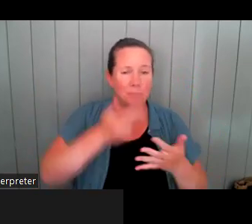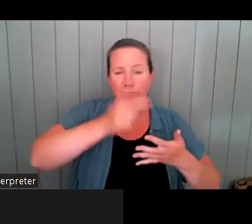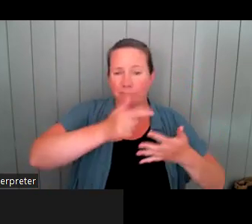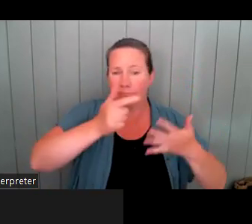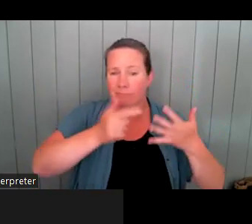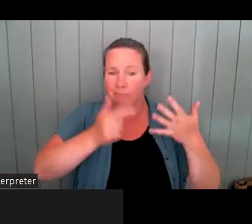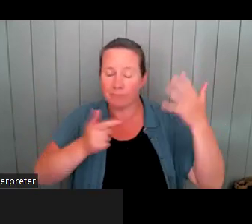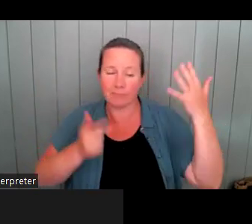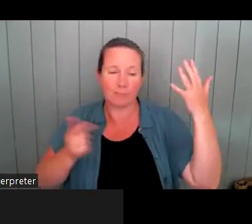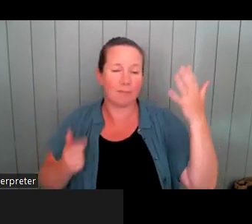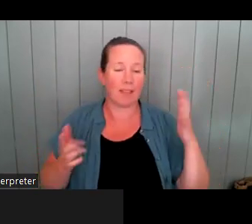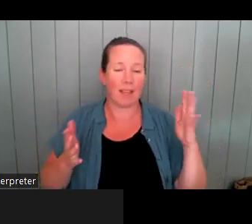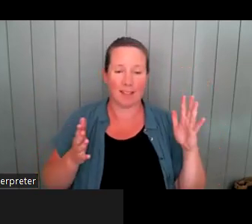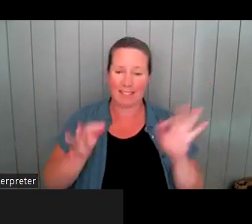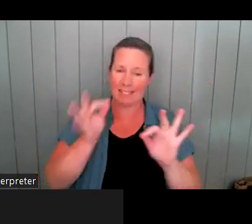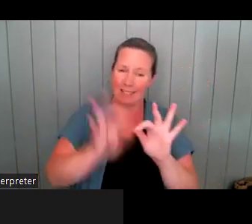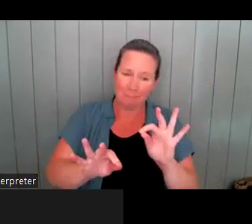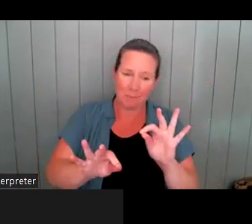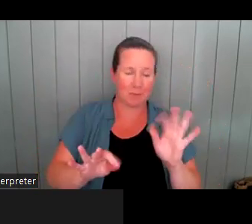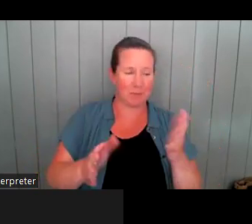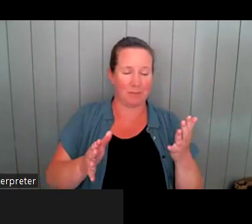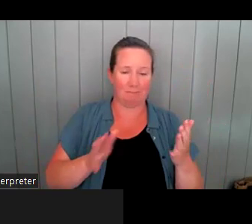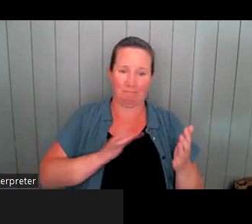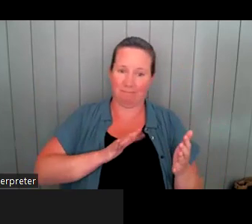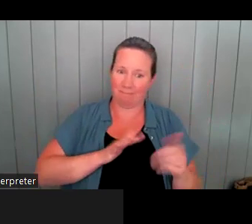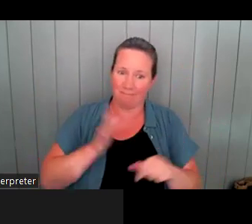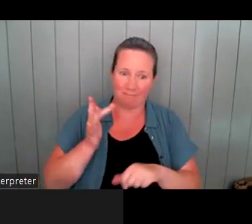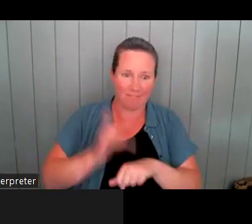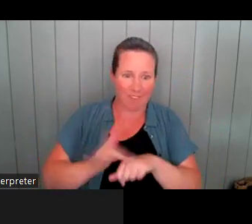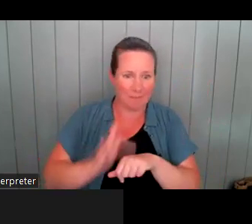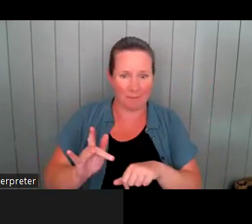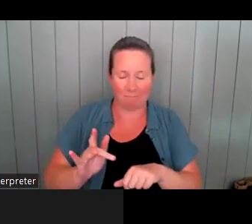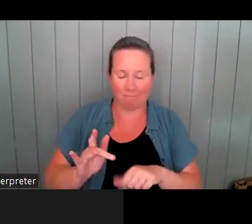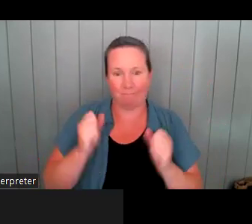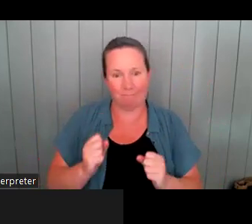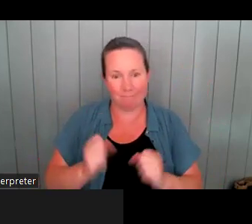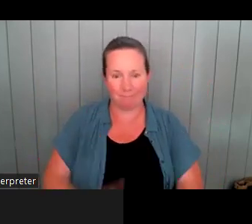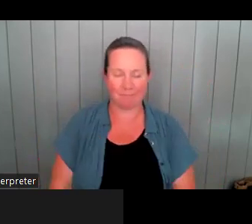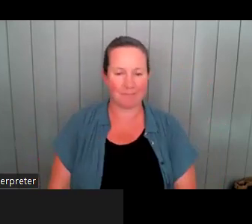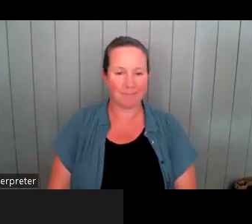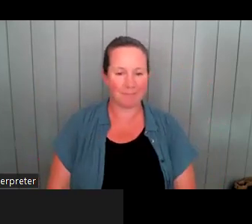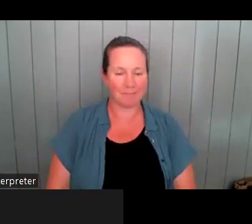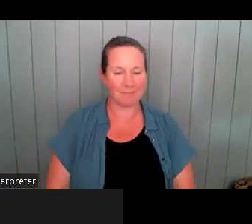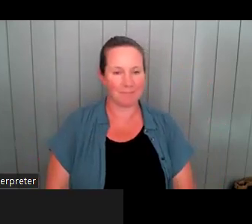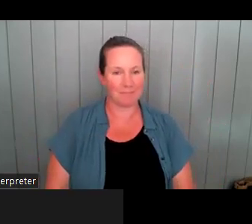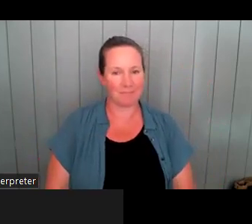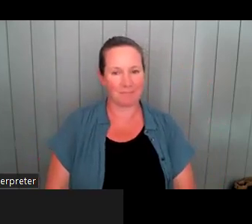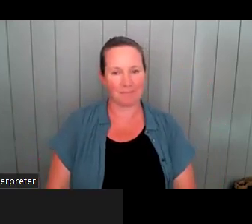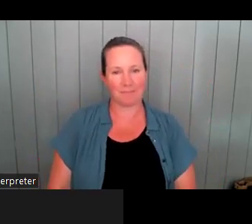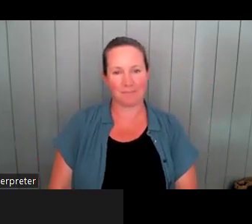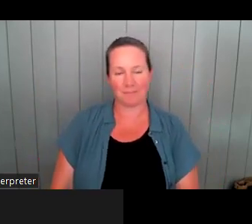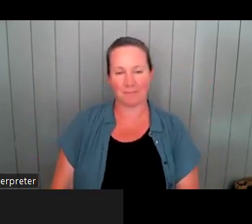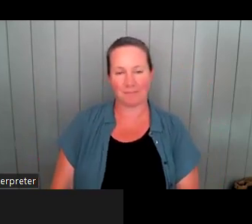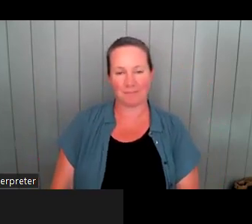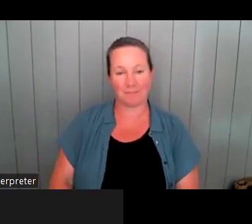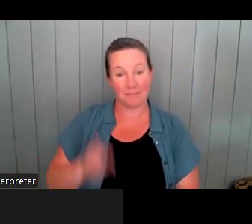just love the fact that it's available. Um, so you mentioned, I think there's a, if you could talk a